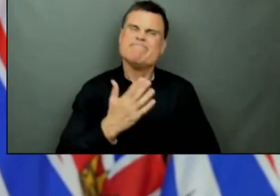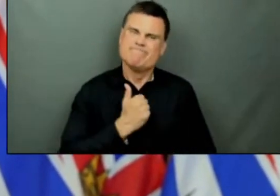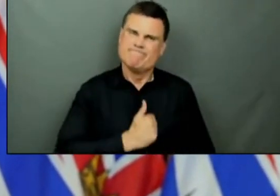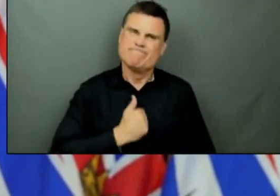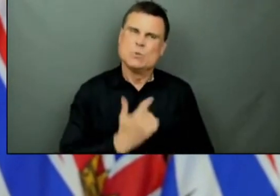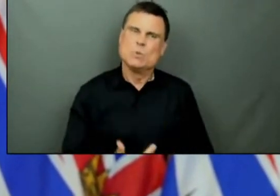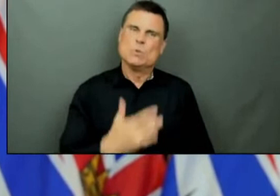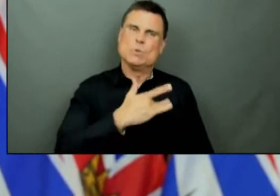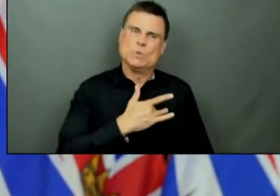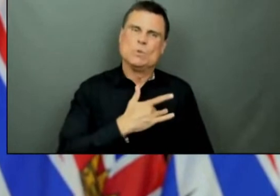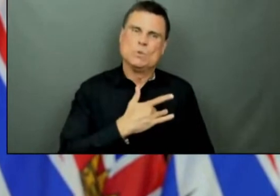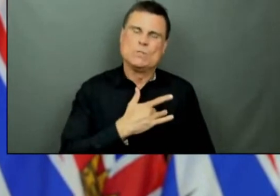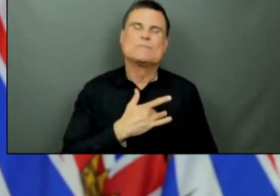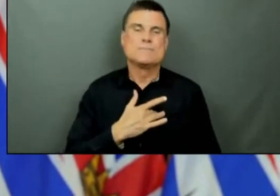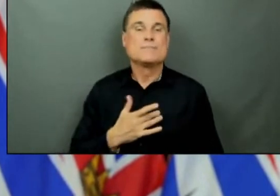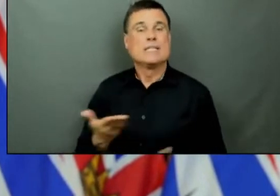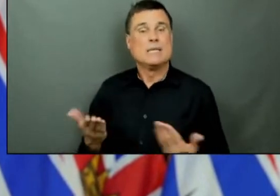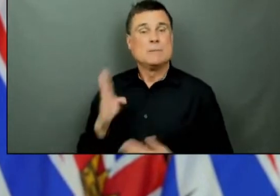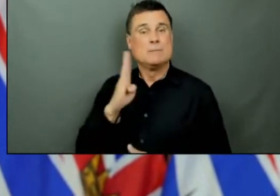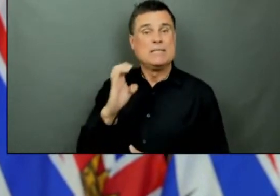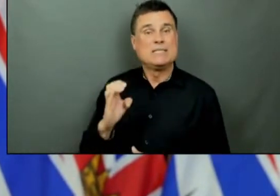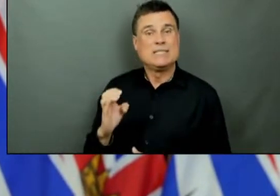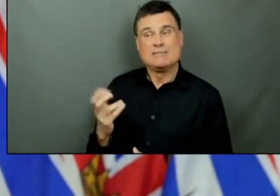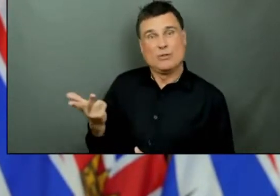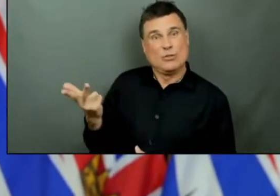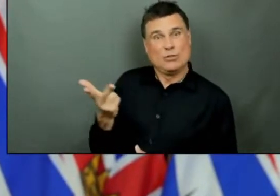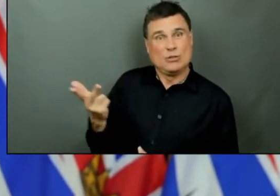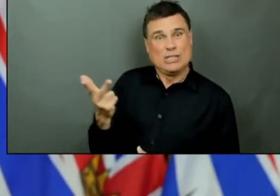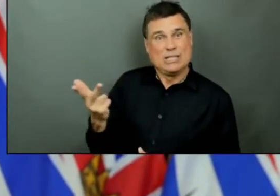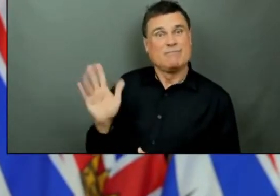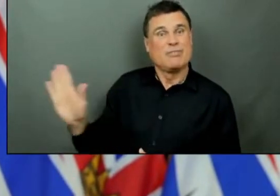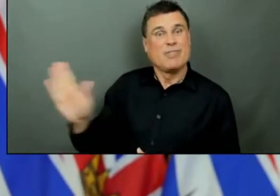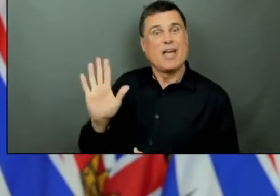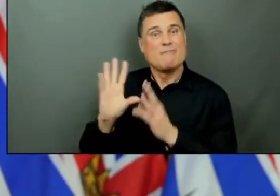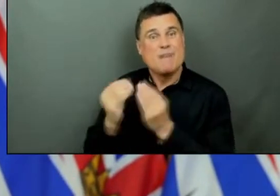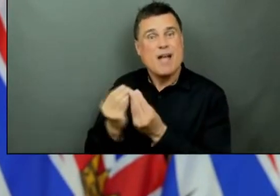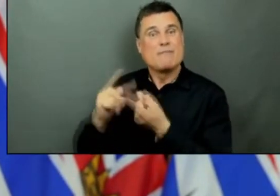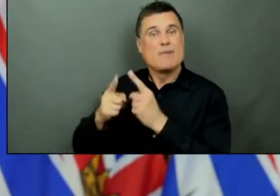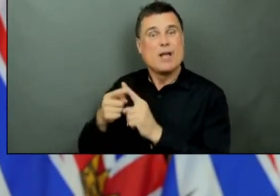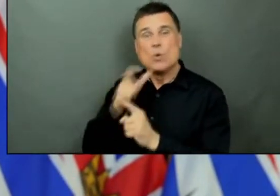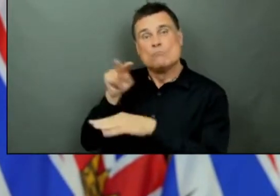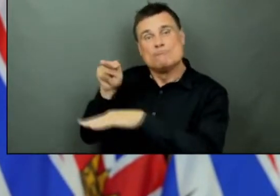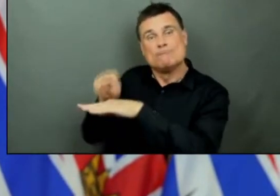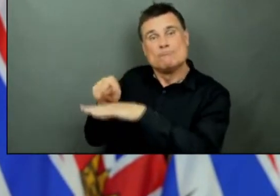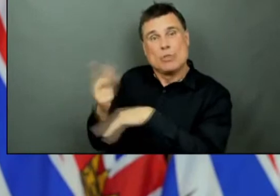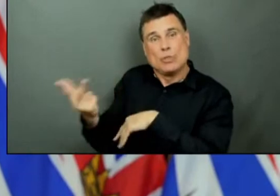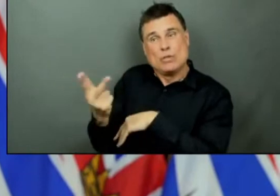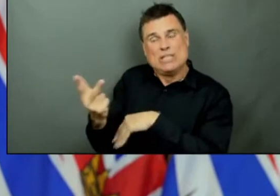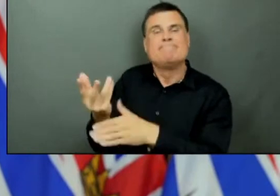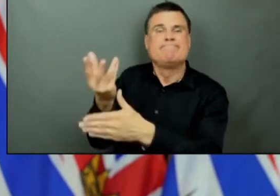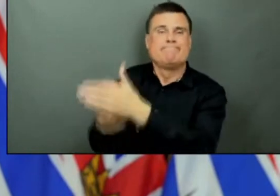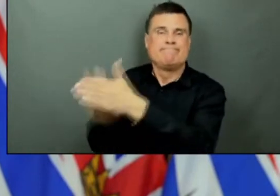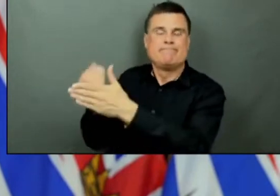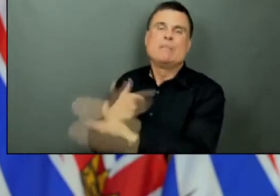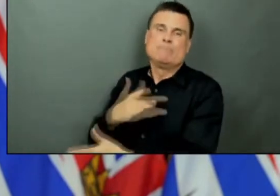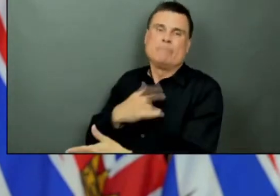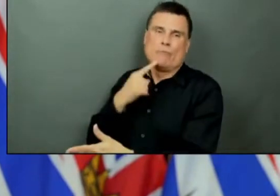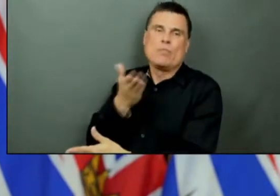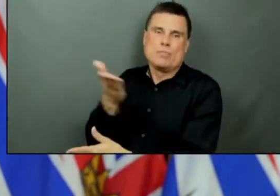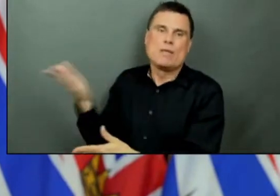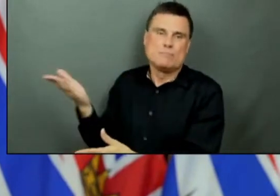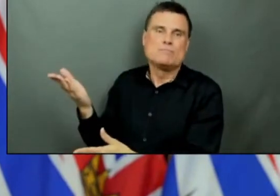in BC, to the families, friends, and caregivers of the 3 people who passed away in the last 24 hours linked to COVID-19